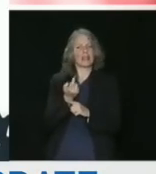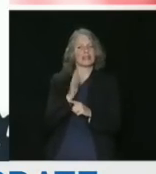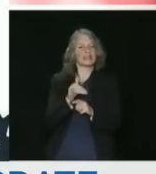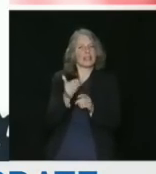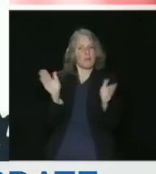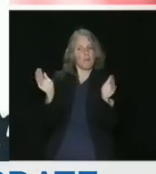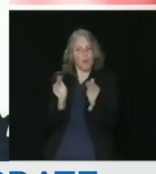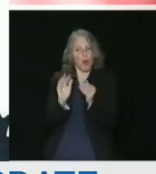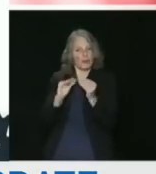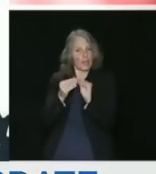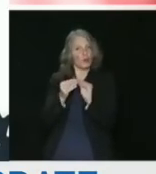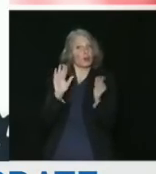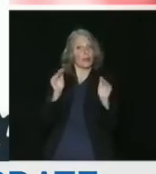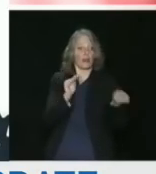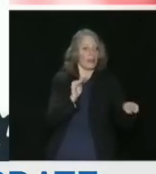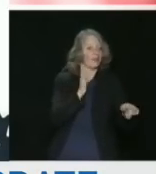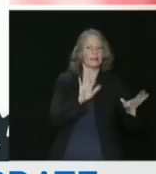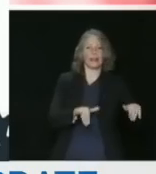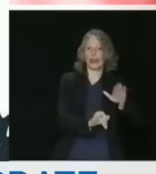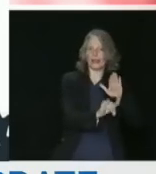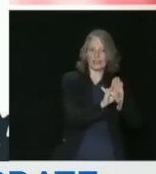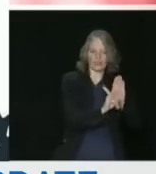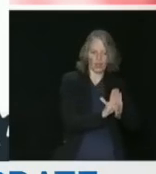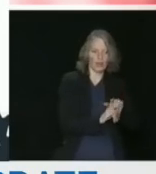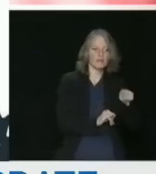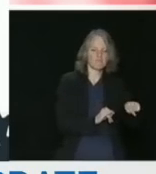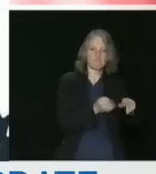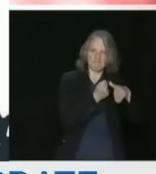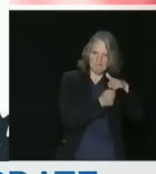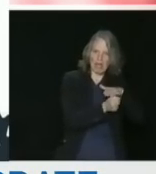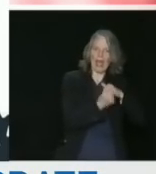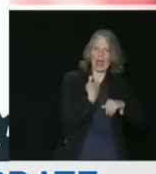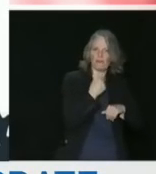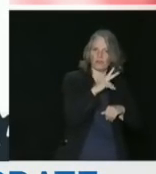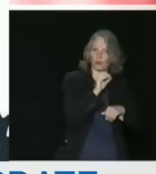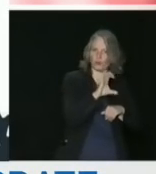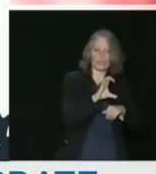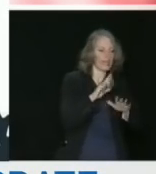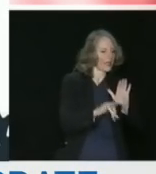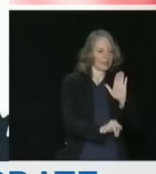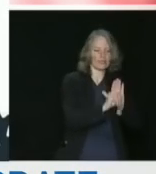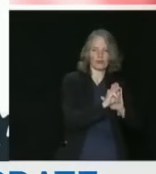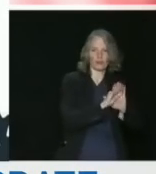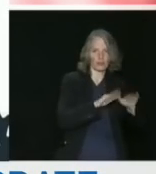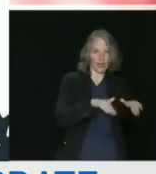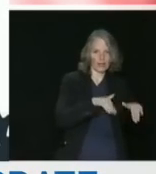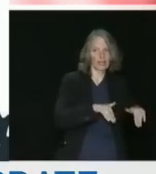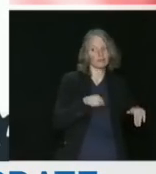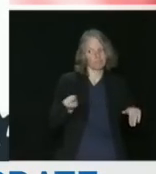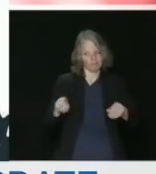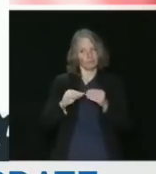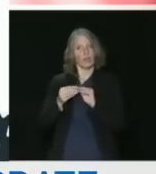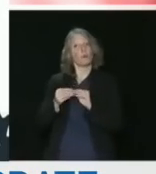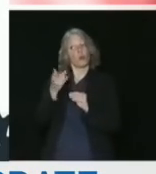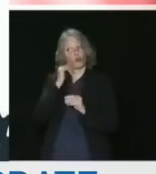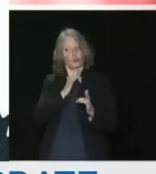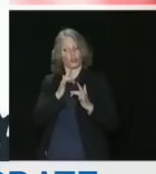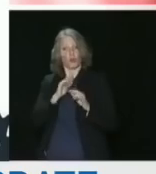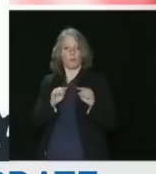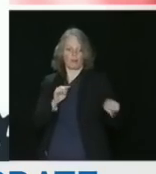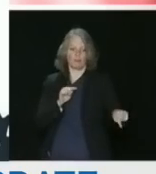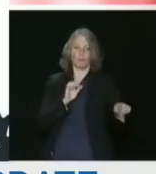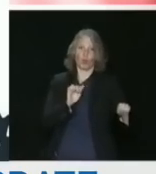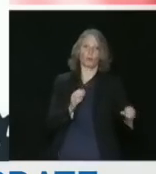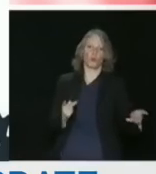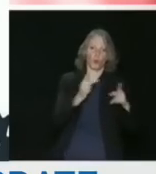as there are many more COVID-19 cases that have screened positive for problematic mutations.